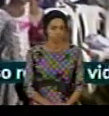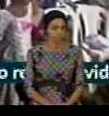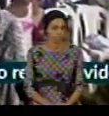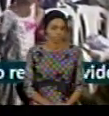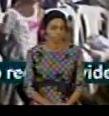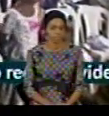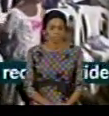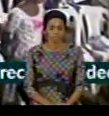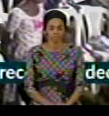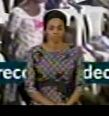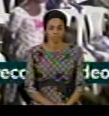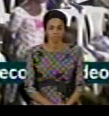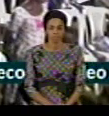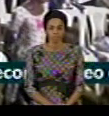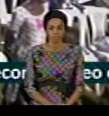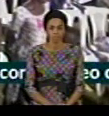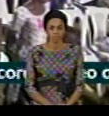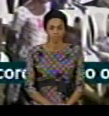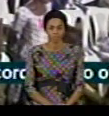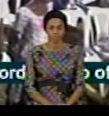go ahead mama